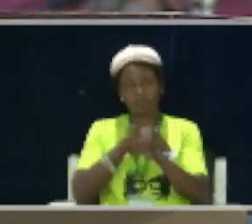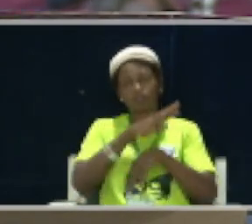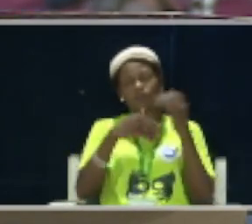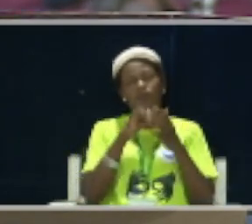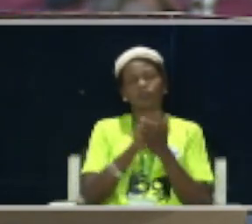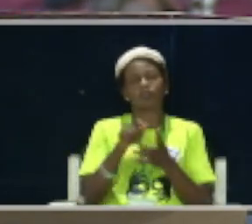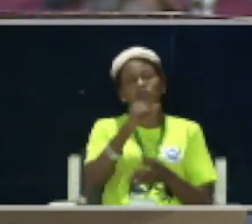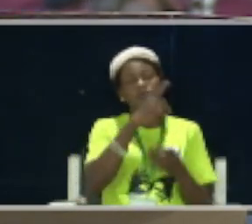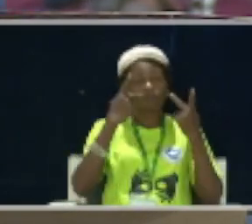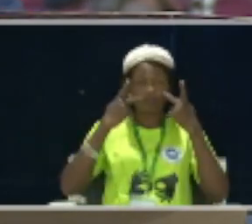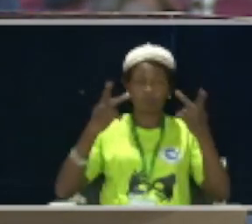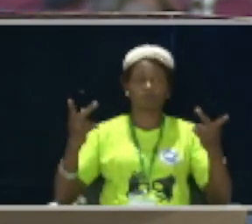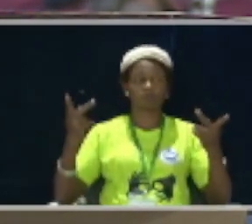seen,